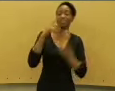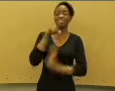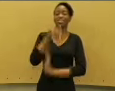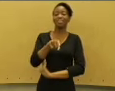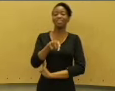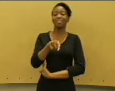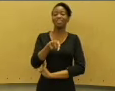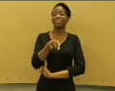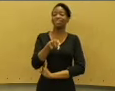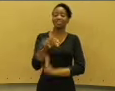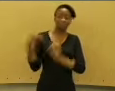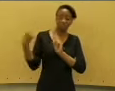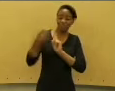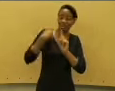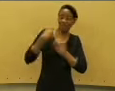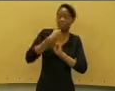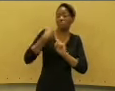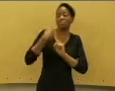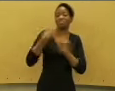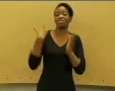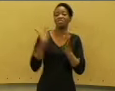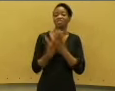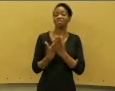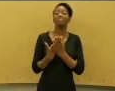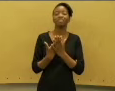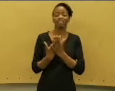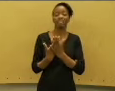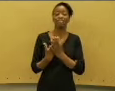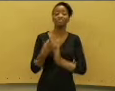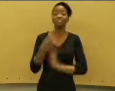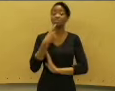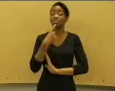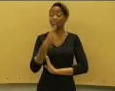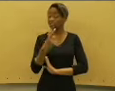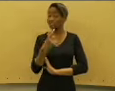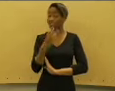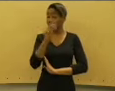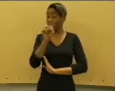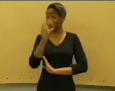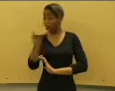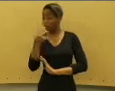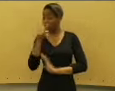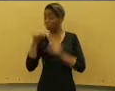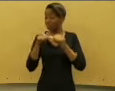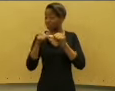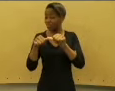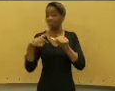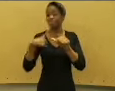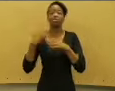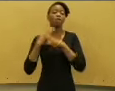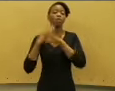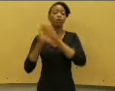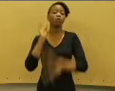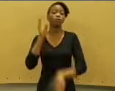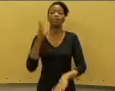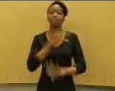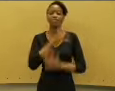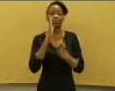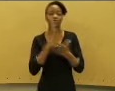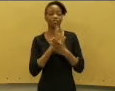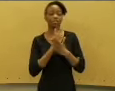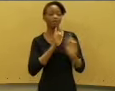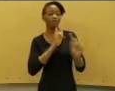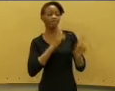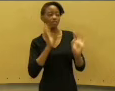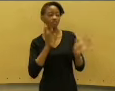continue whatever you're trying to continue, immediately I know that it's time to block. So that's I don't know if that answers the question, but yeah.